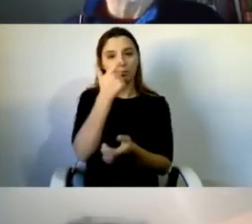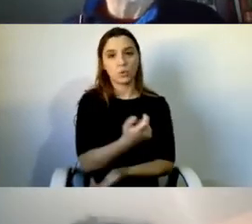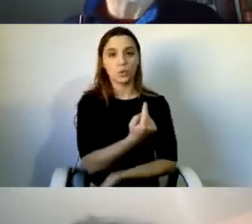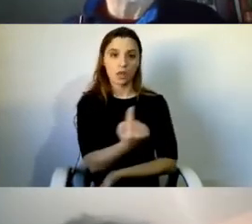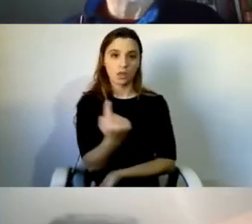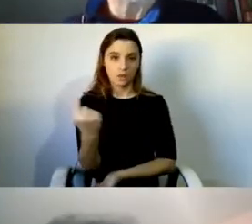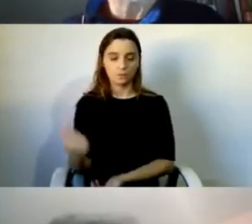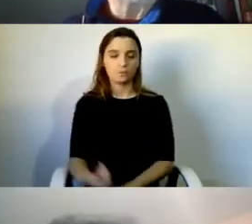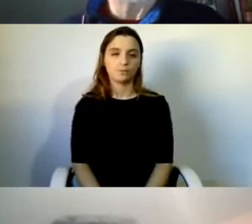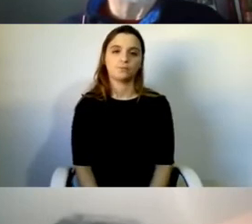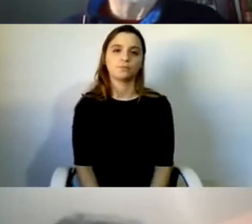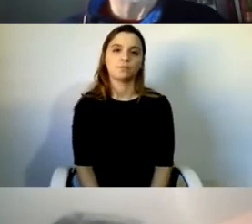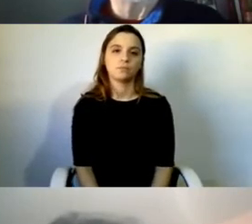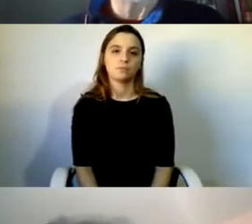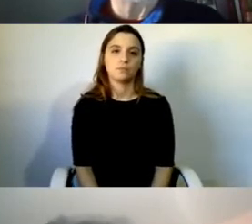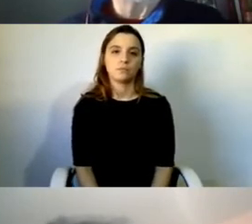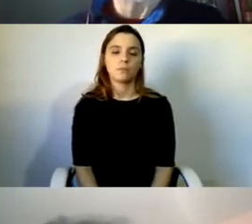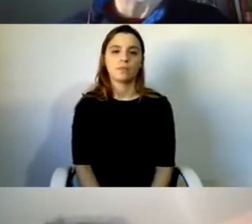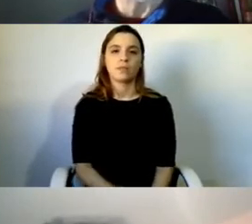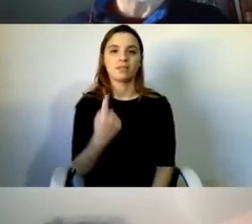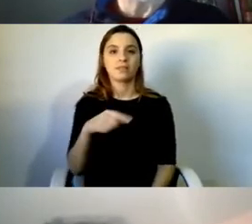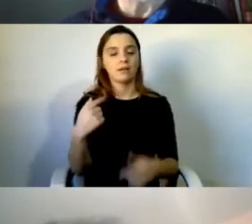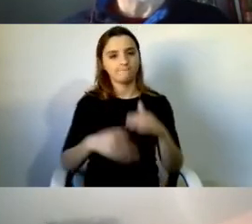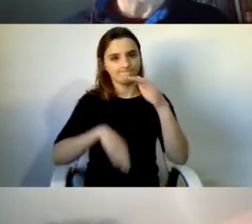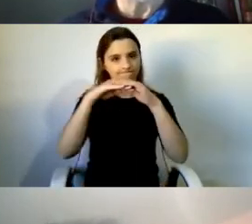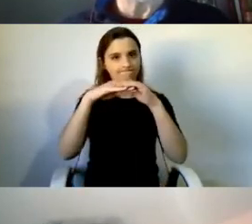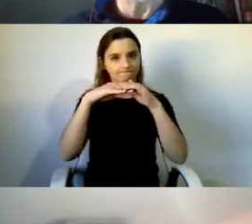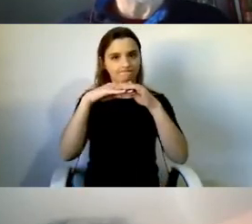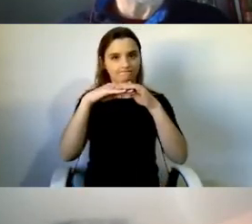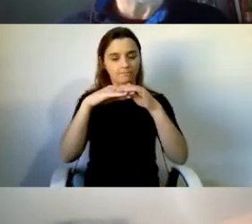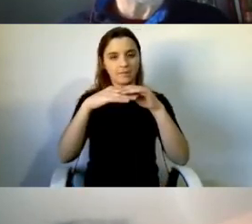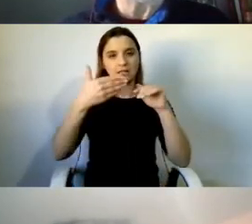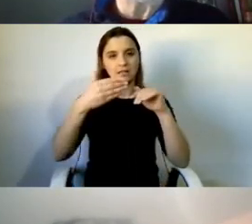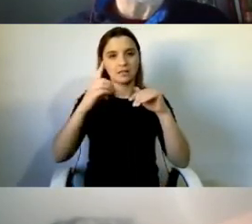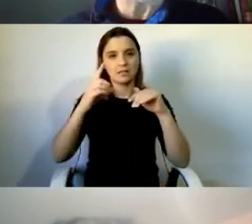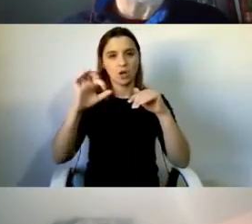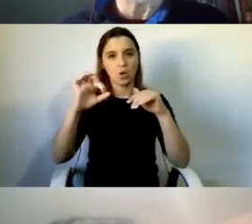There is a ceiling of 168 hours per month.